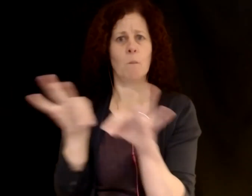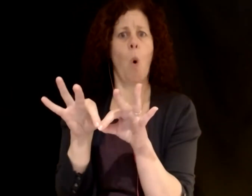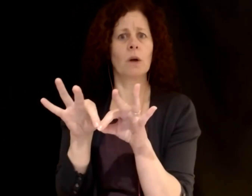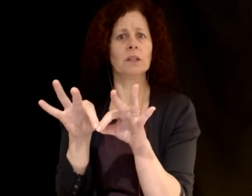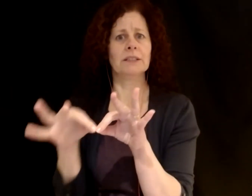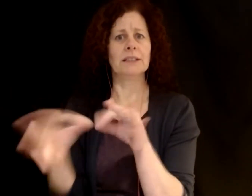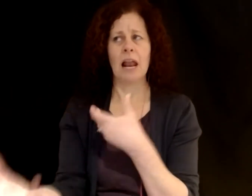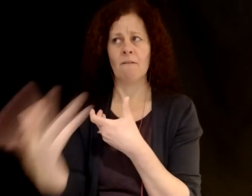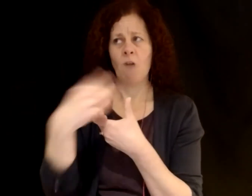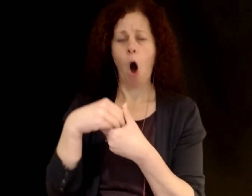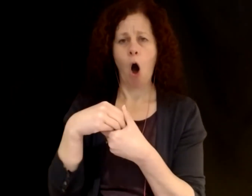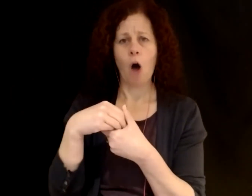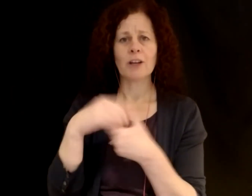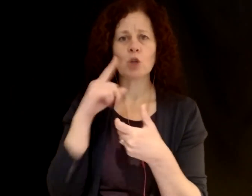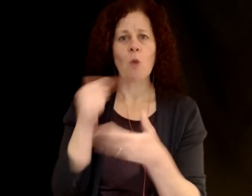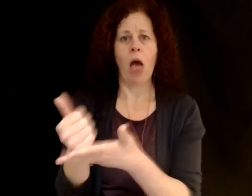were important.